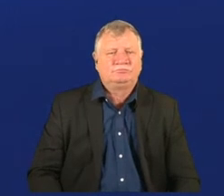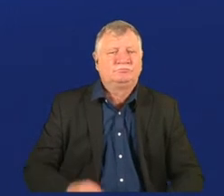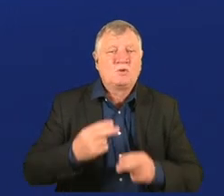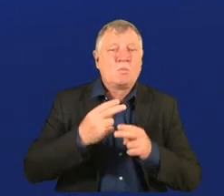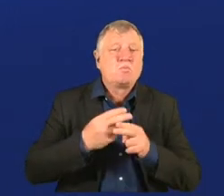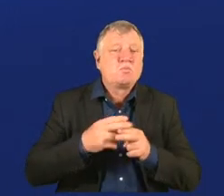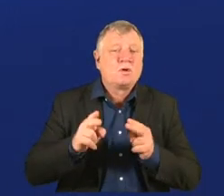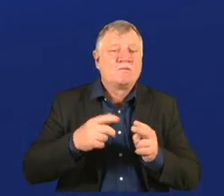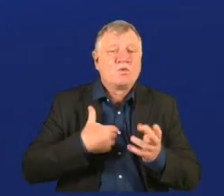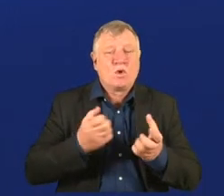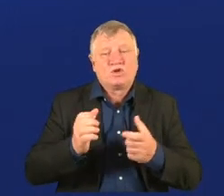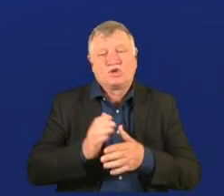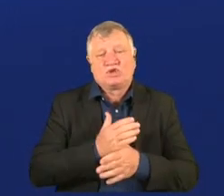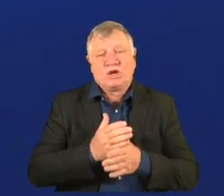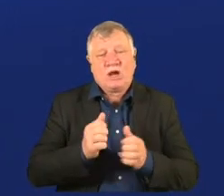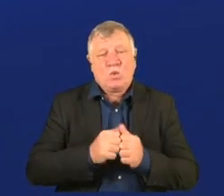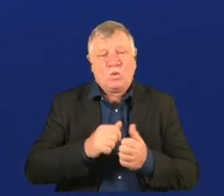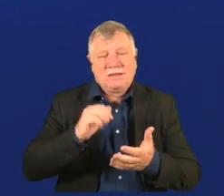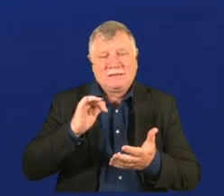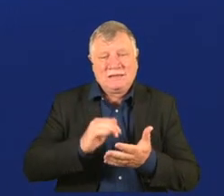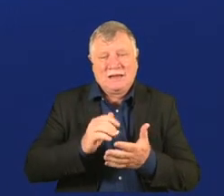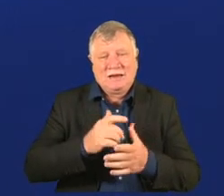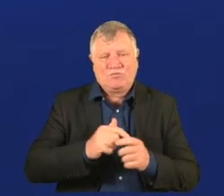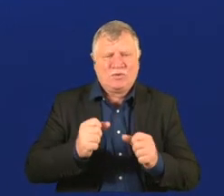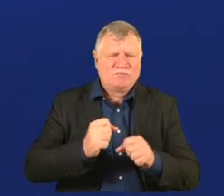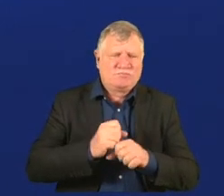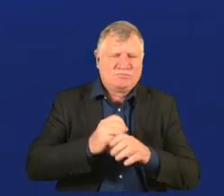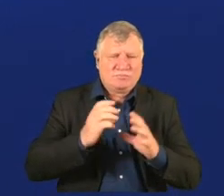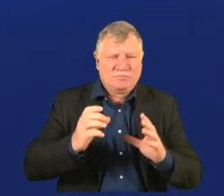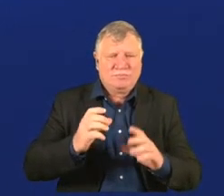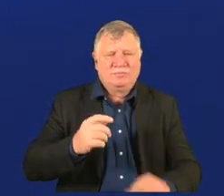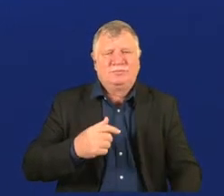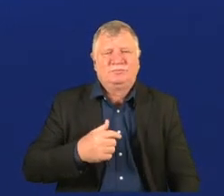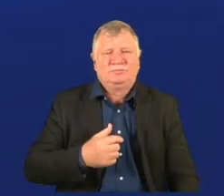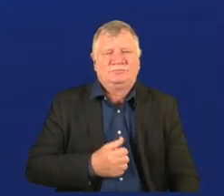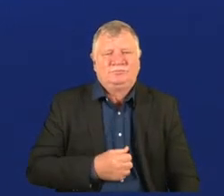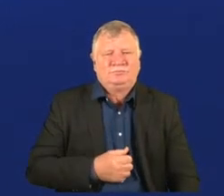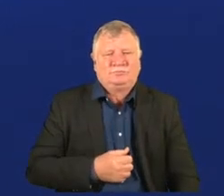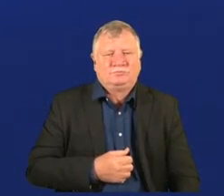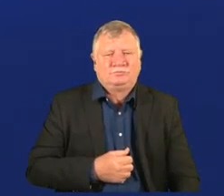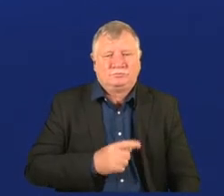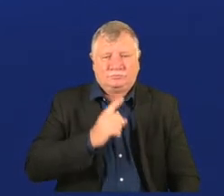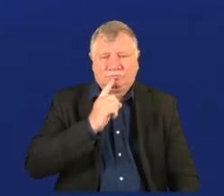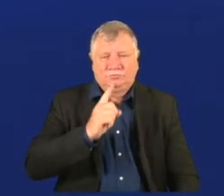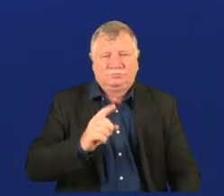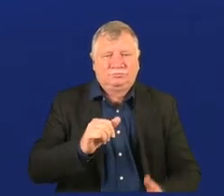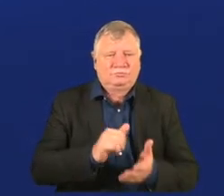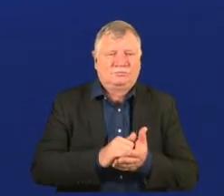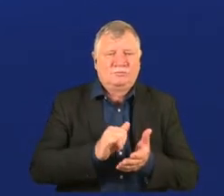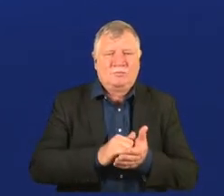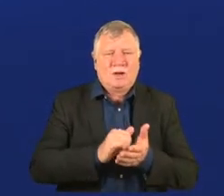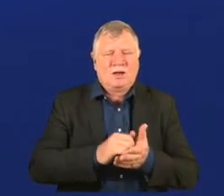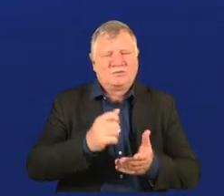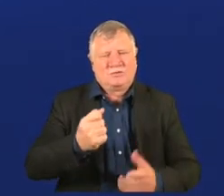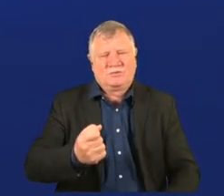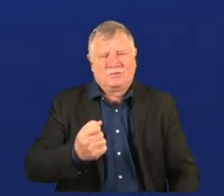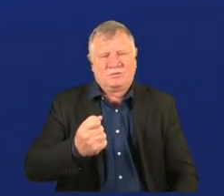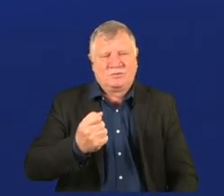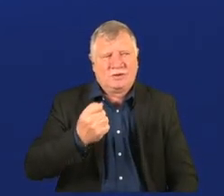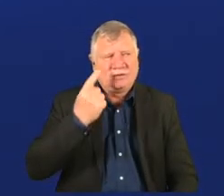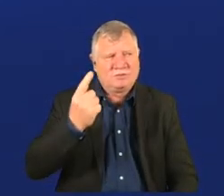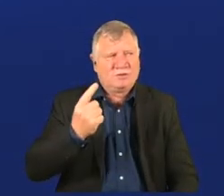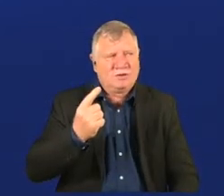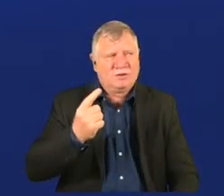Briefly, to share a little bit about the study itself and the scope of it, it is impossible really to ascertain